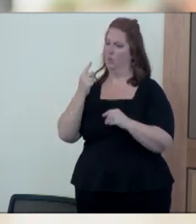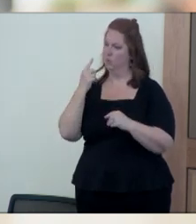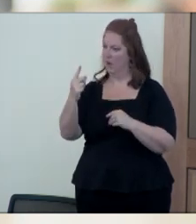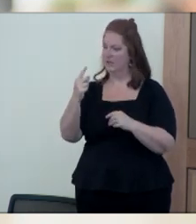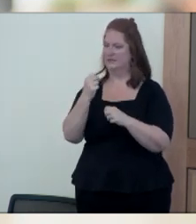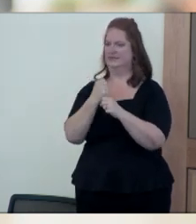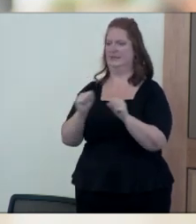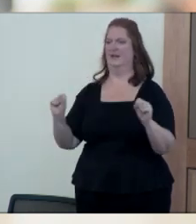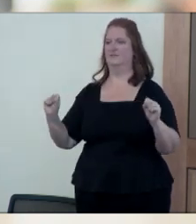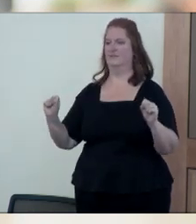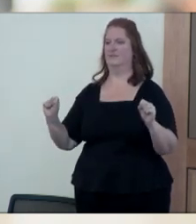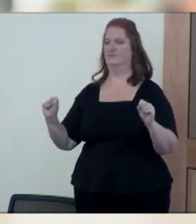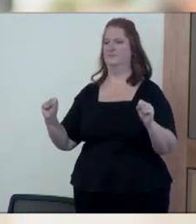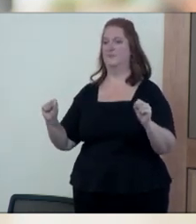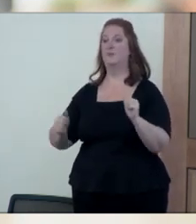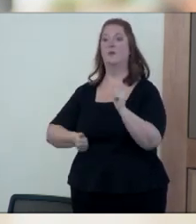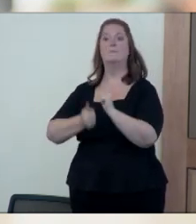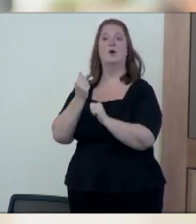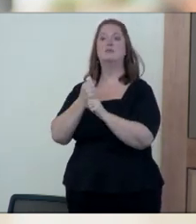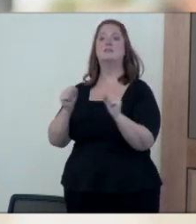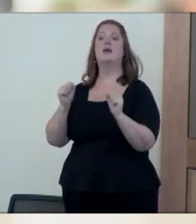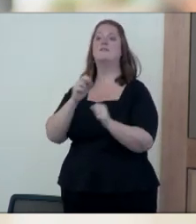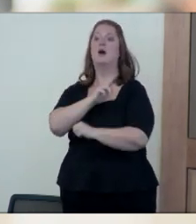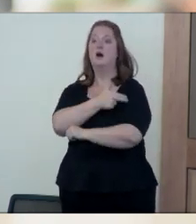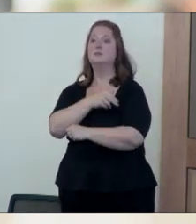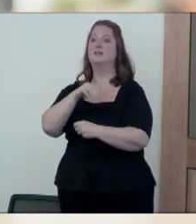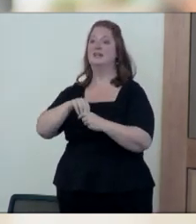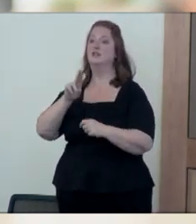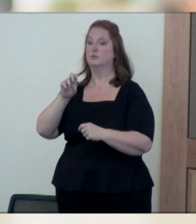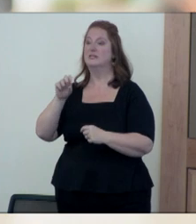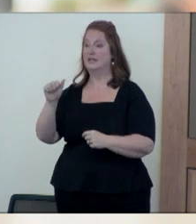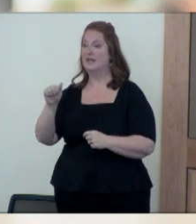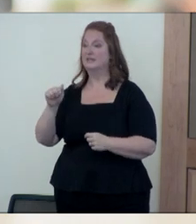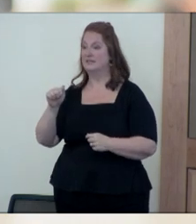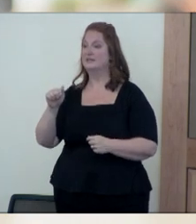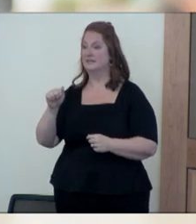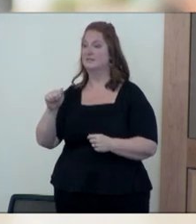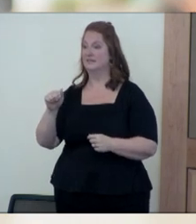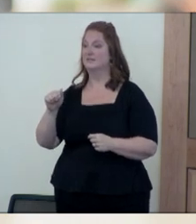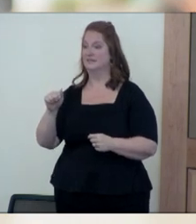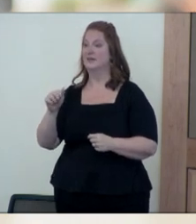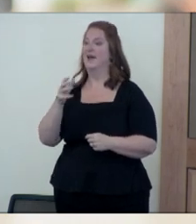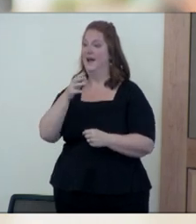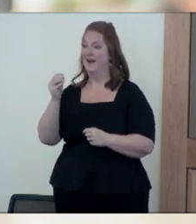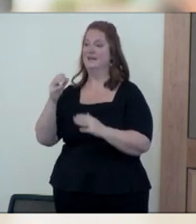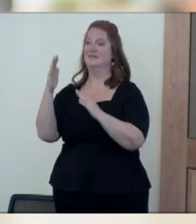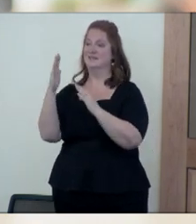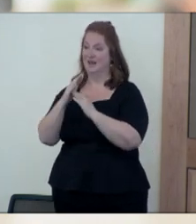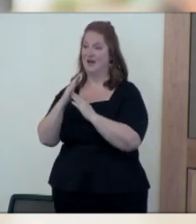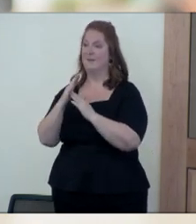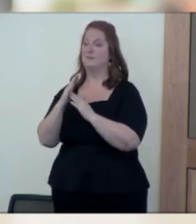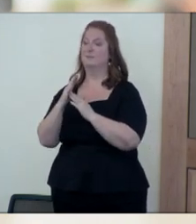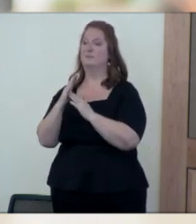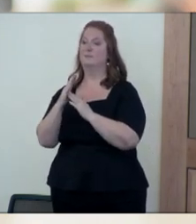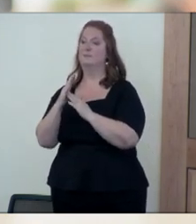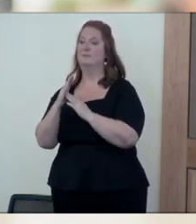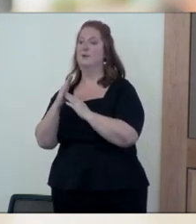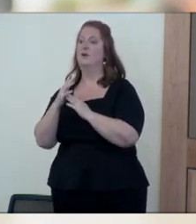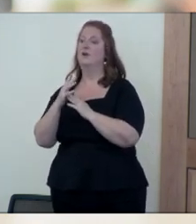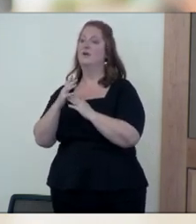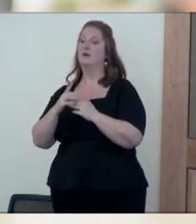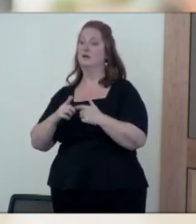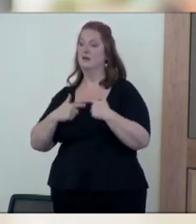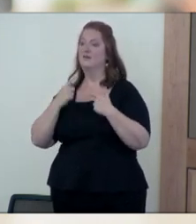will be the safest hospital in the United States of America, and we will also be top decile in